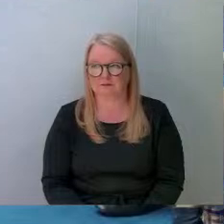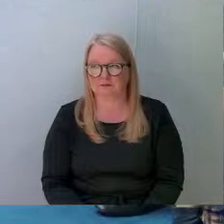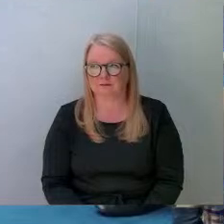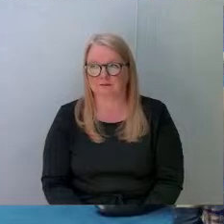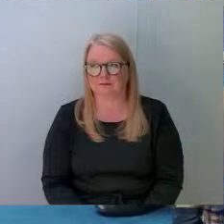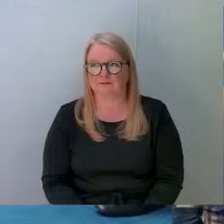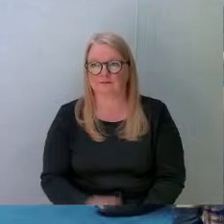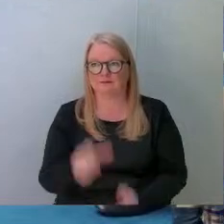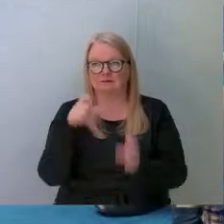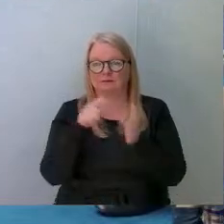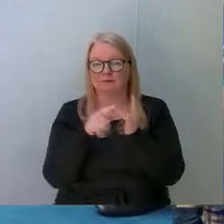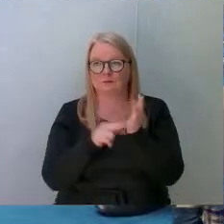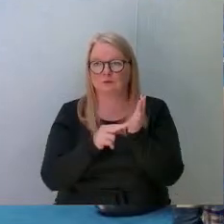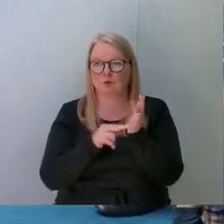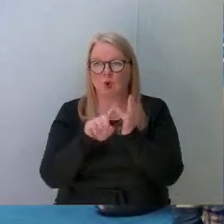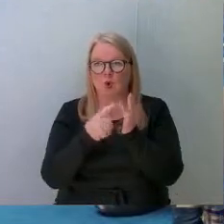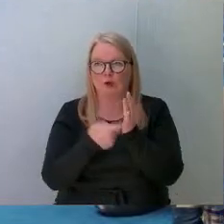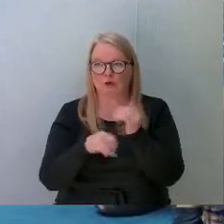Connor Sobey.